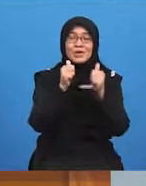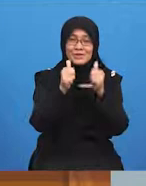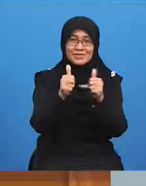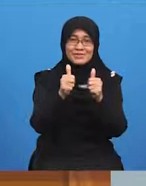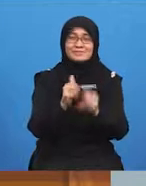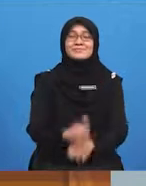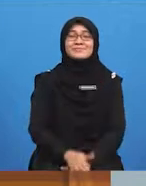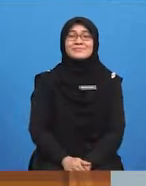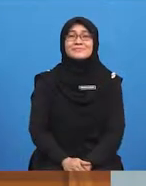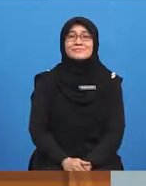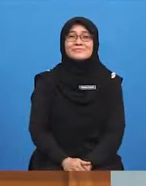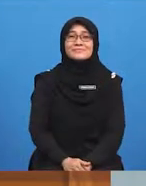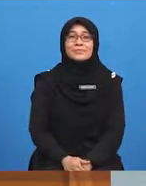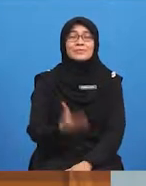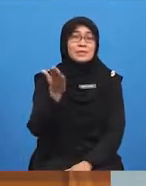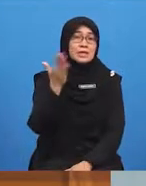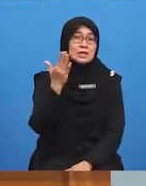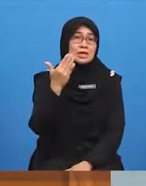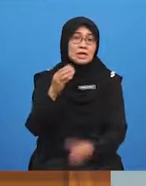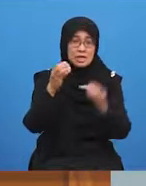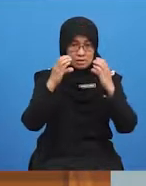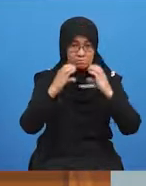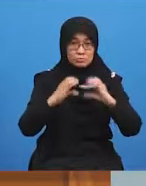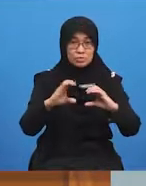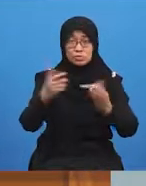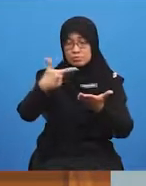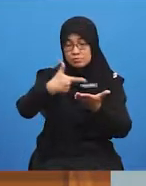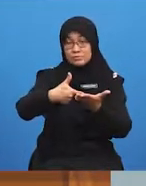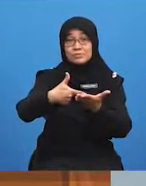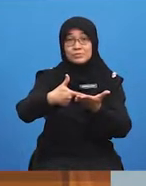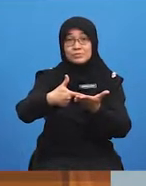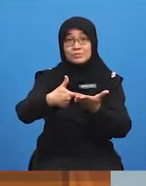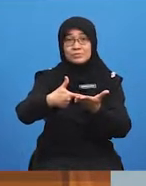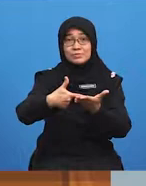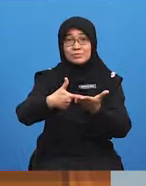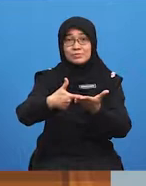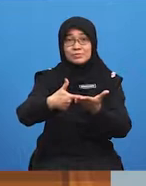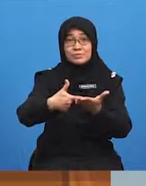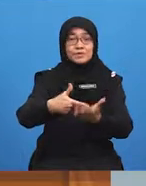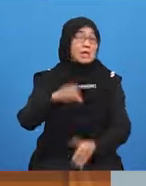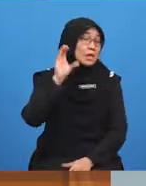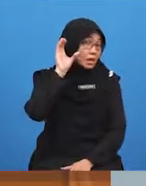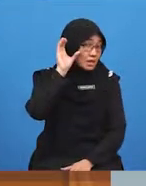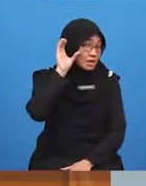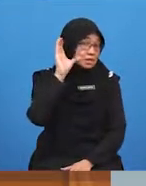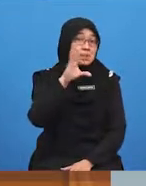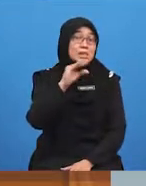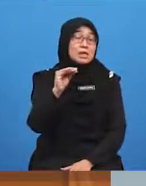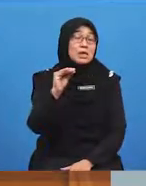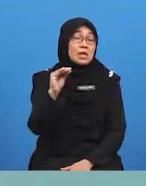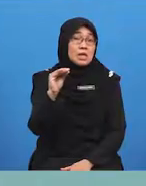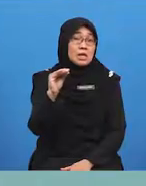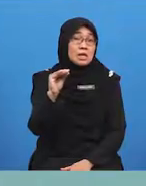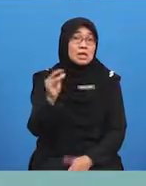good. Let's try again. Listen and repeat after me.